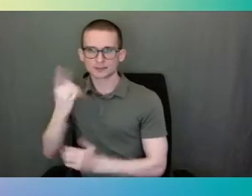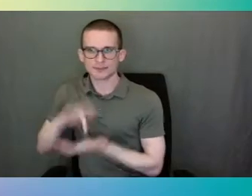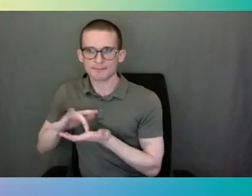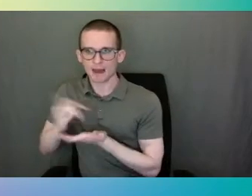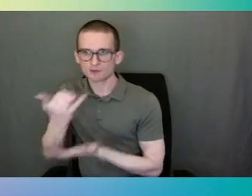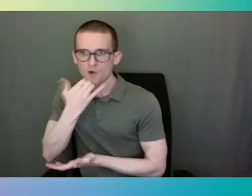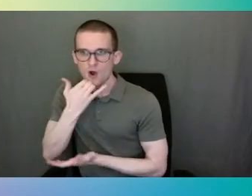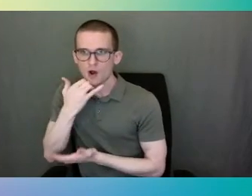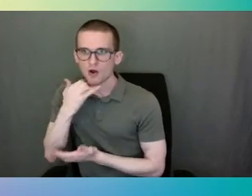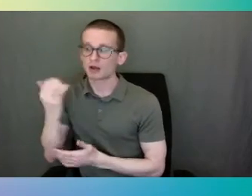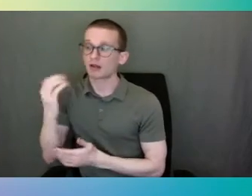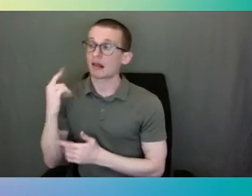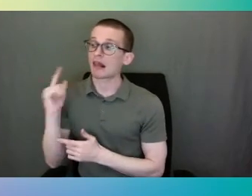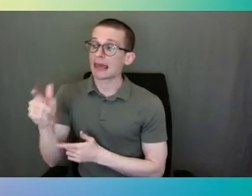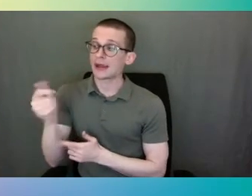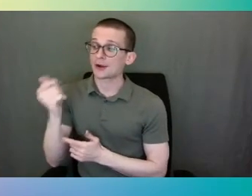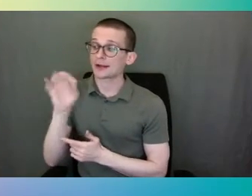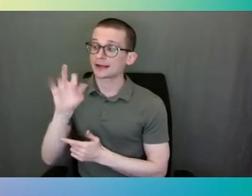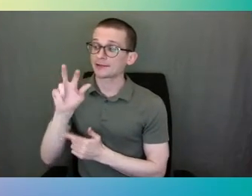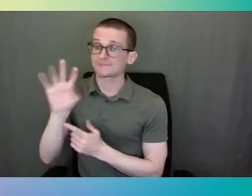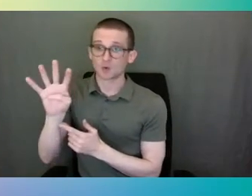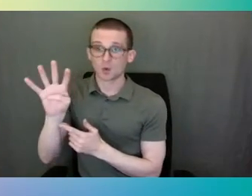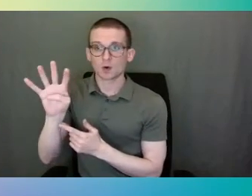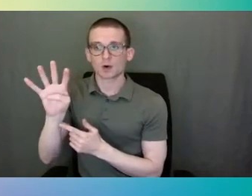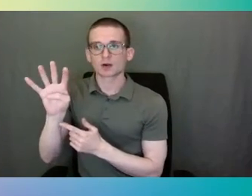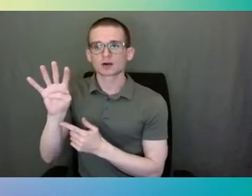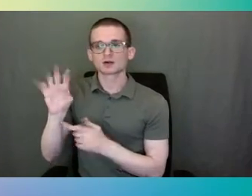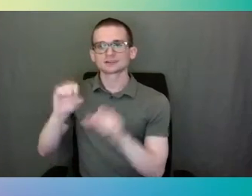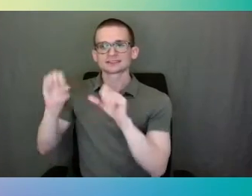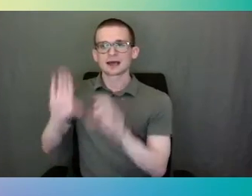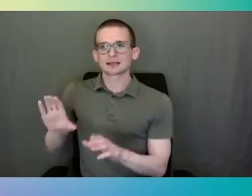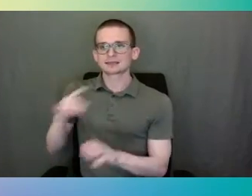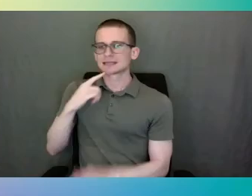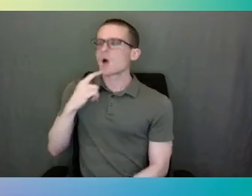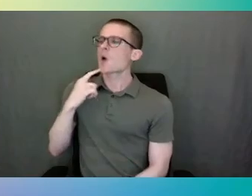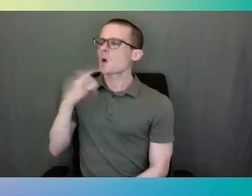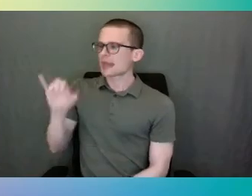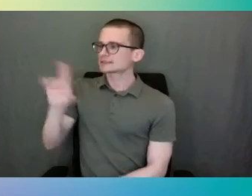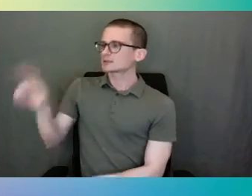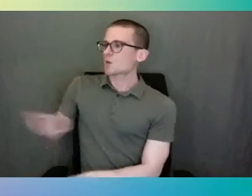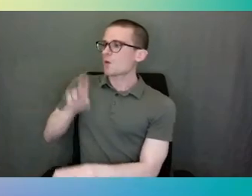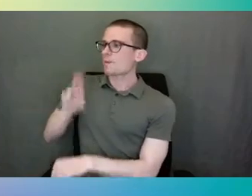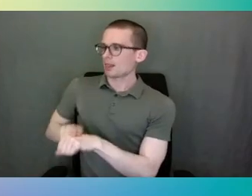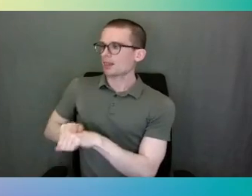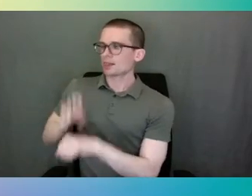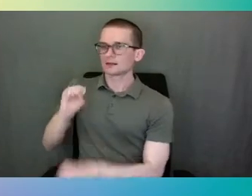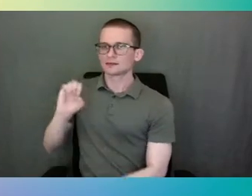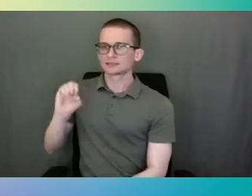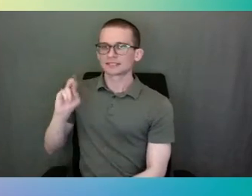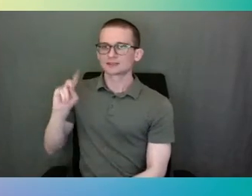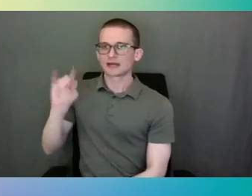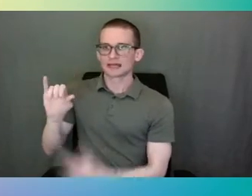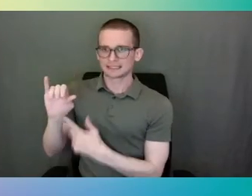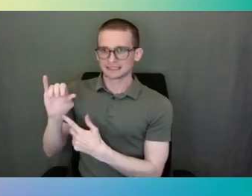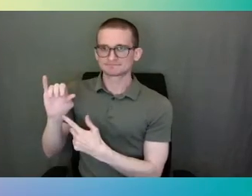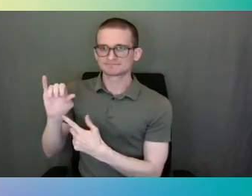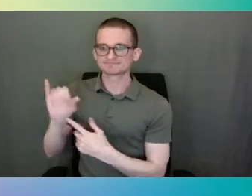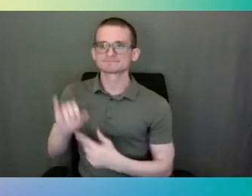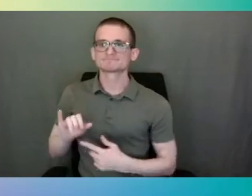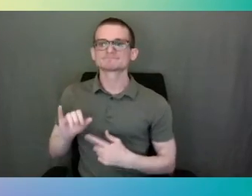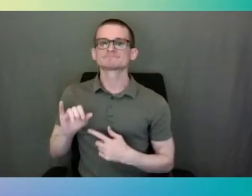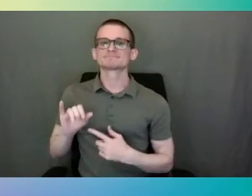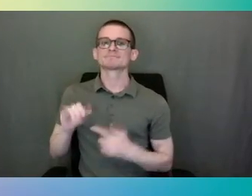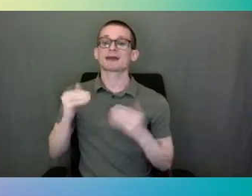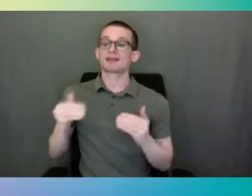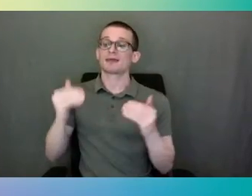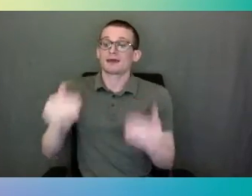be defined as normal sexuality. Okay, so now the next step I'm going to come back in is we're going to get to the